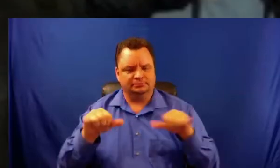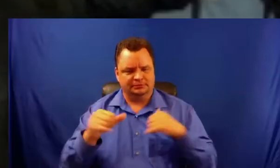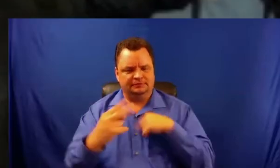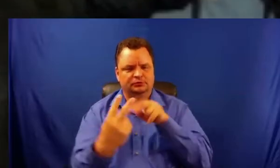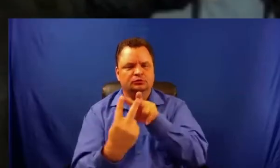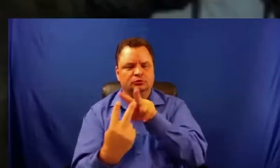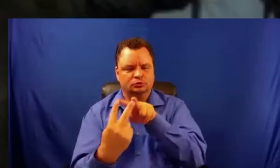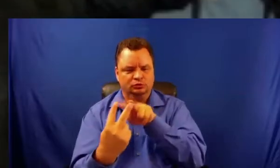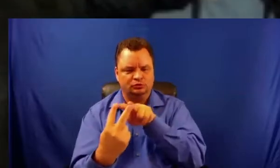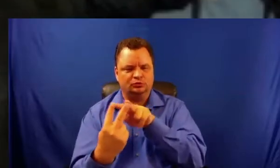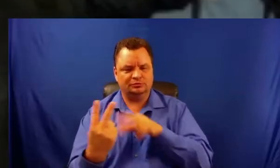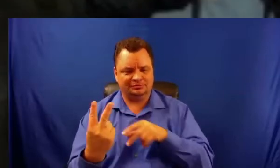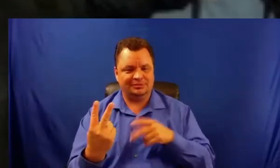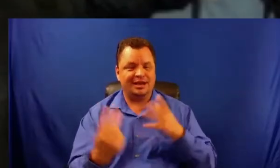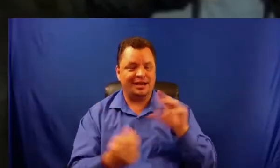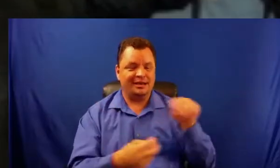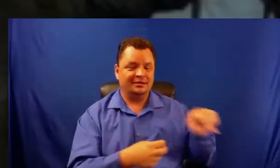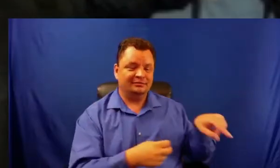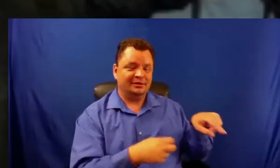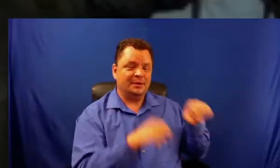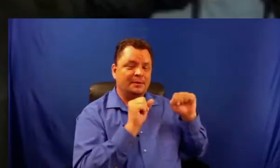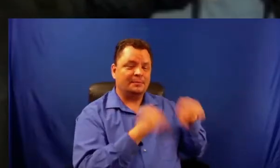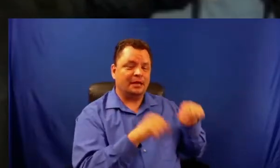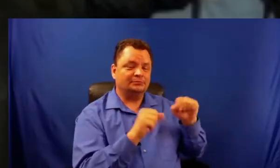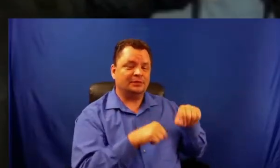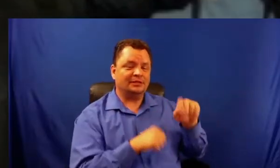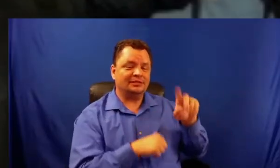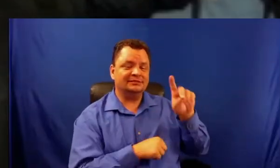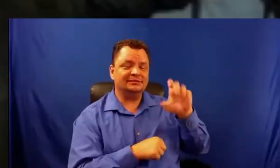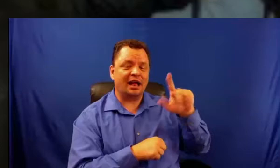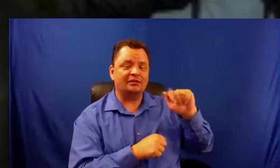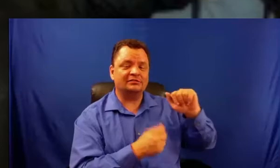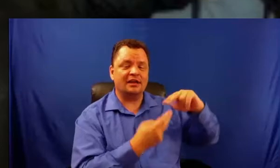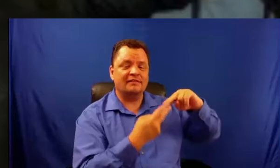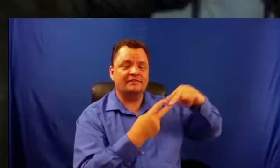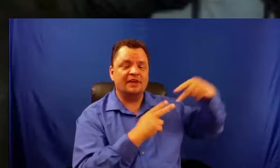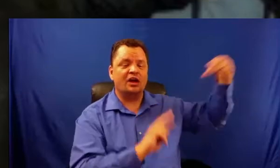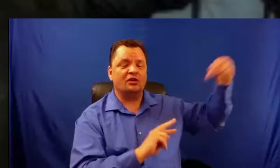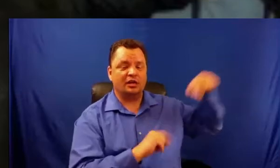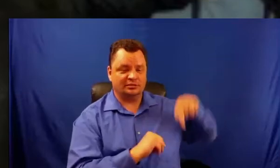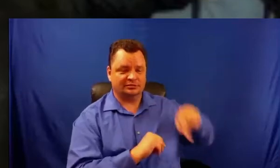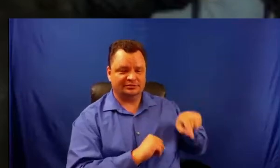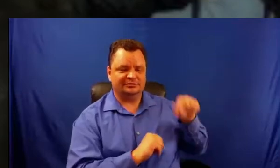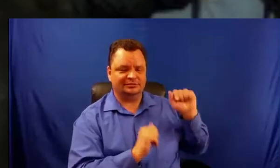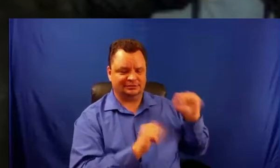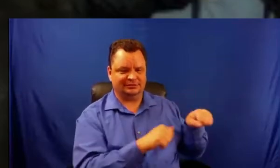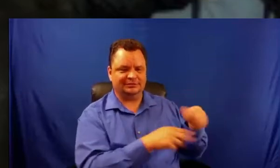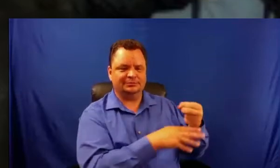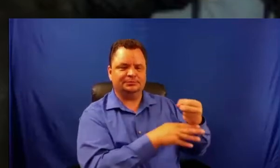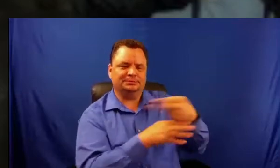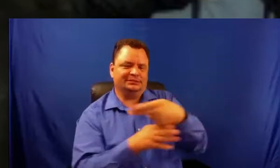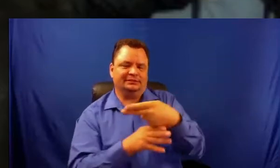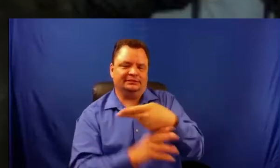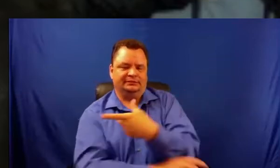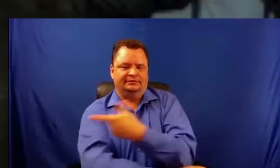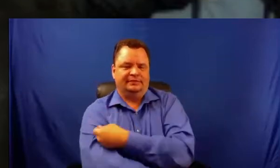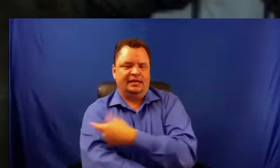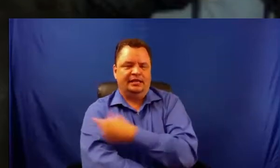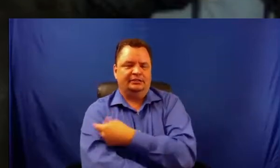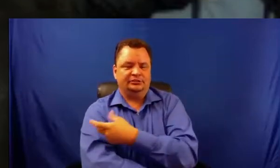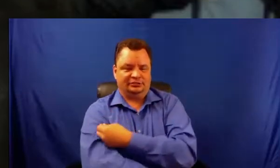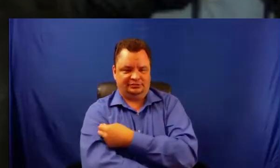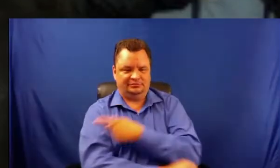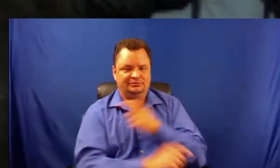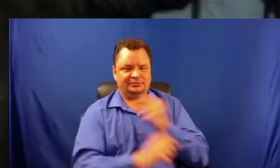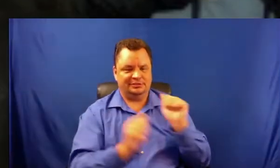that the Delta variant breaks through the vaccine at a higher rate than previous? Oh,